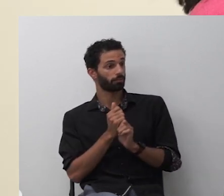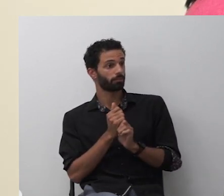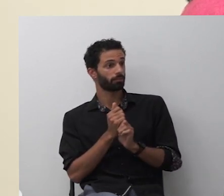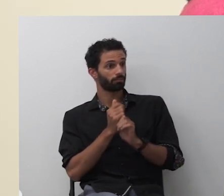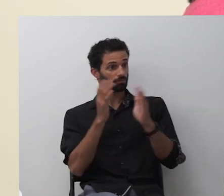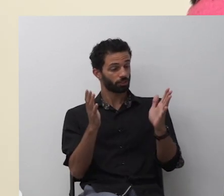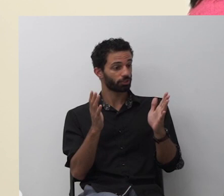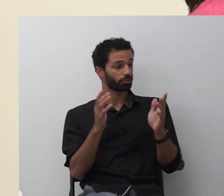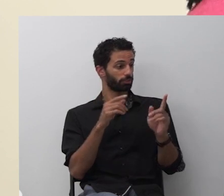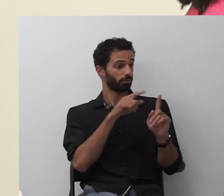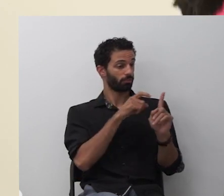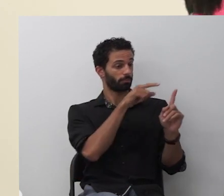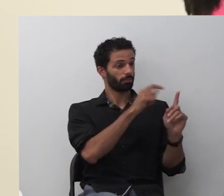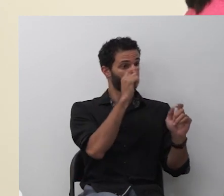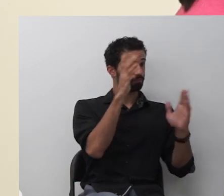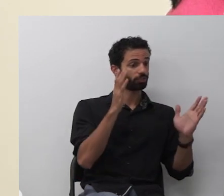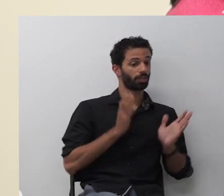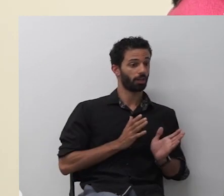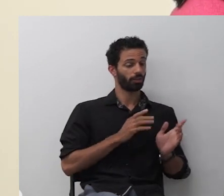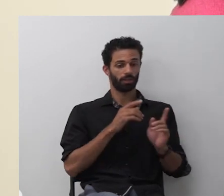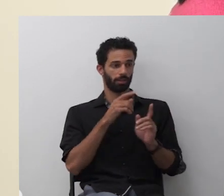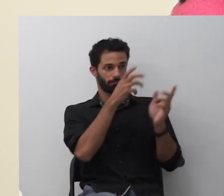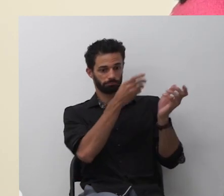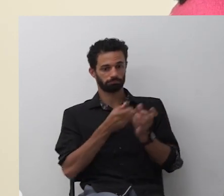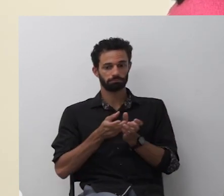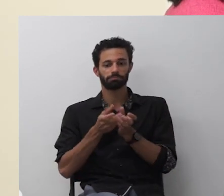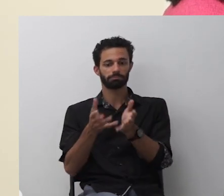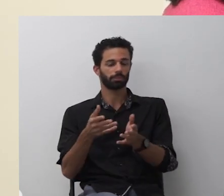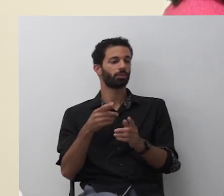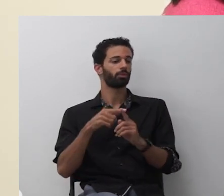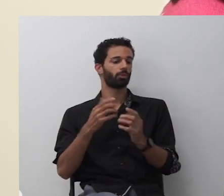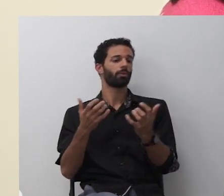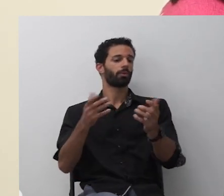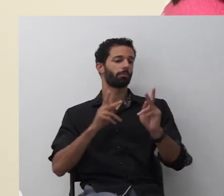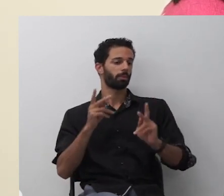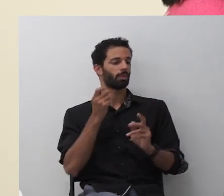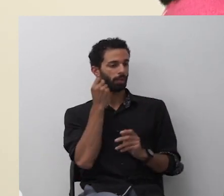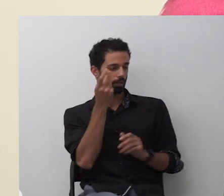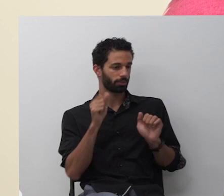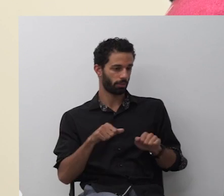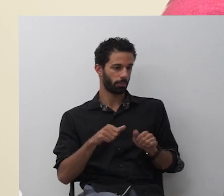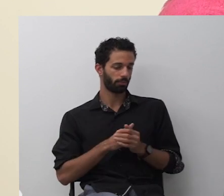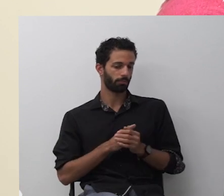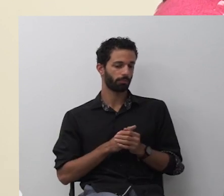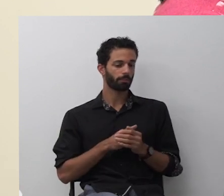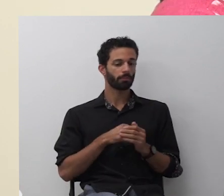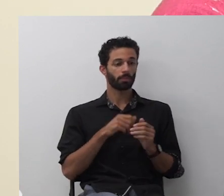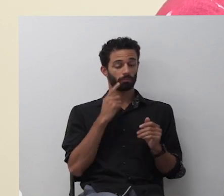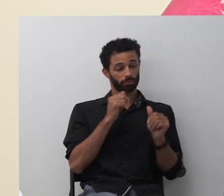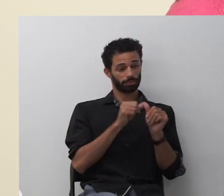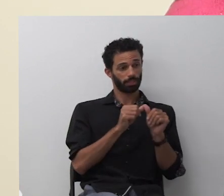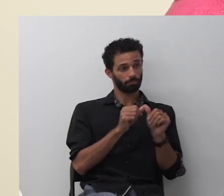will understand through different mediums. So one of the things around sustainability, but also working